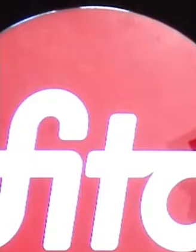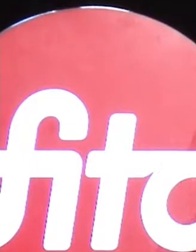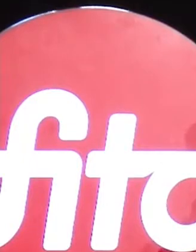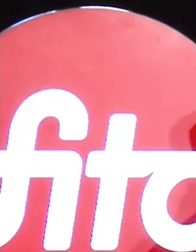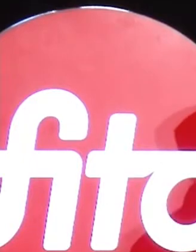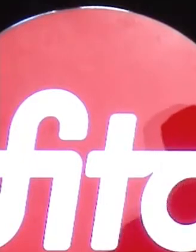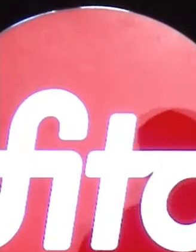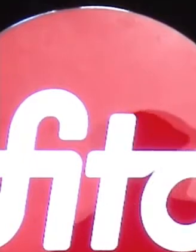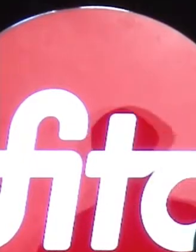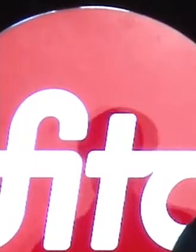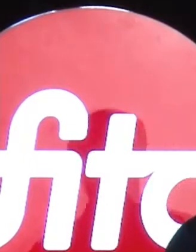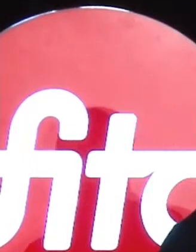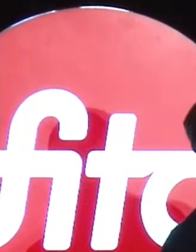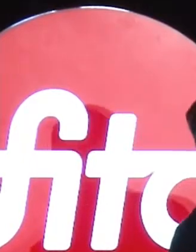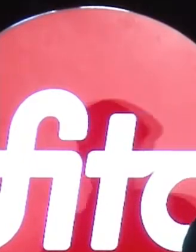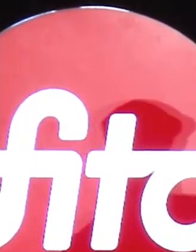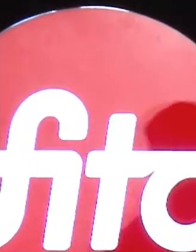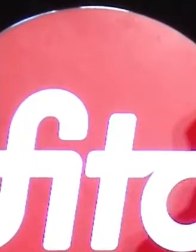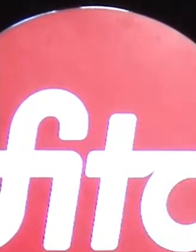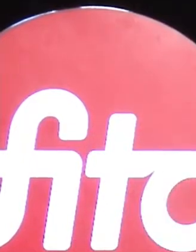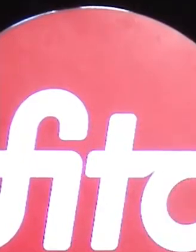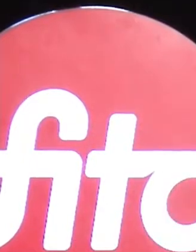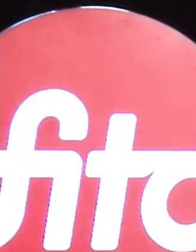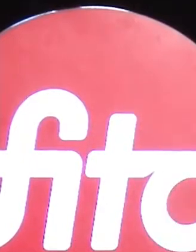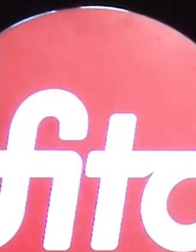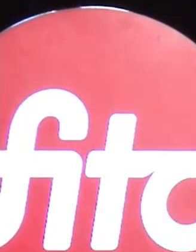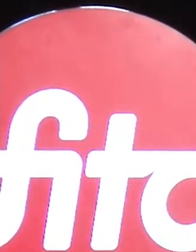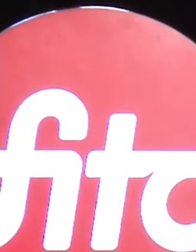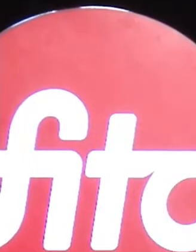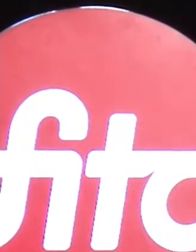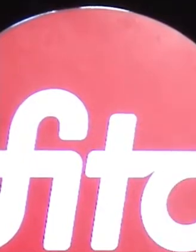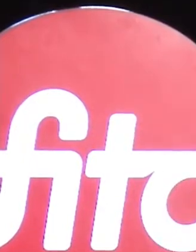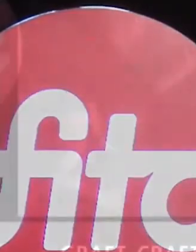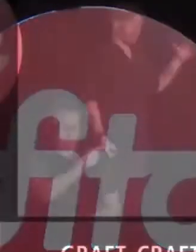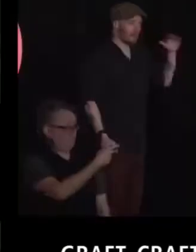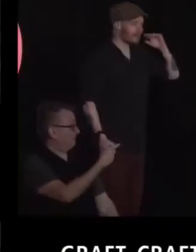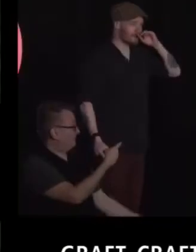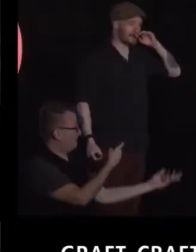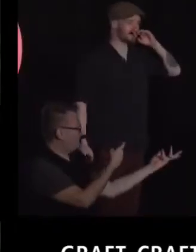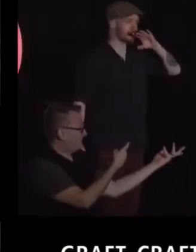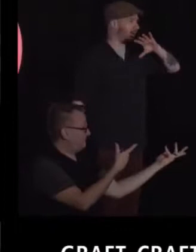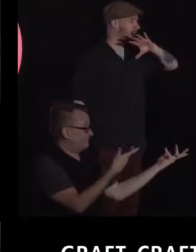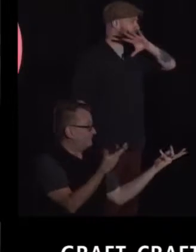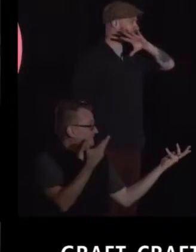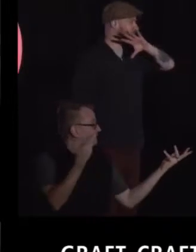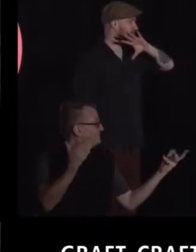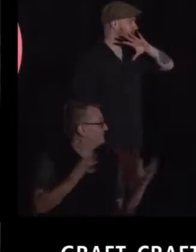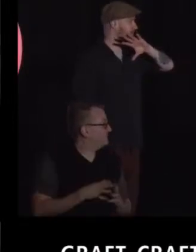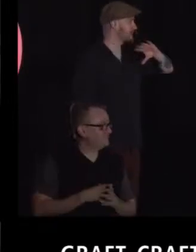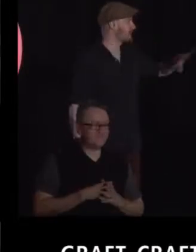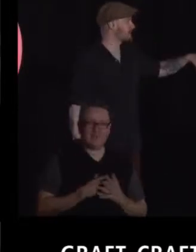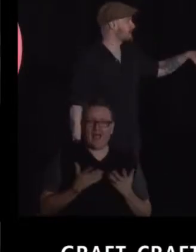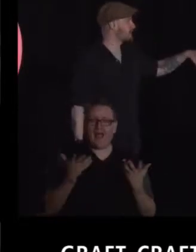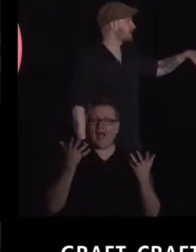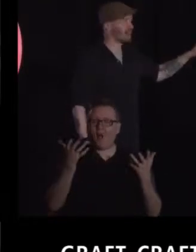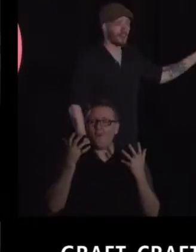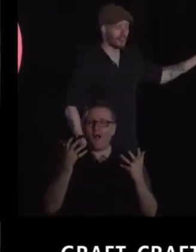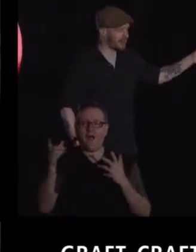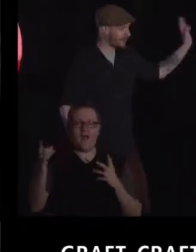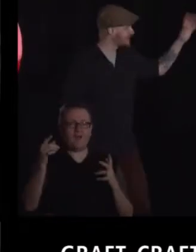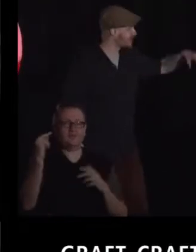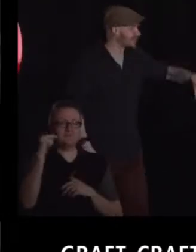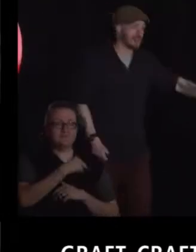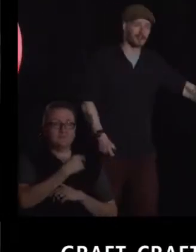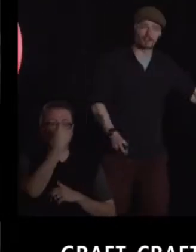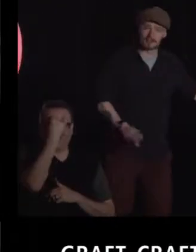So he made a range of toys, which I love. And I, like, like make, I don't want to give any false impression,